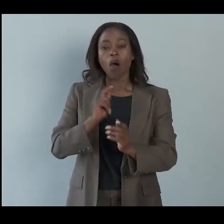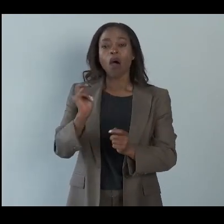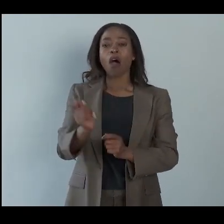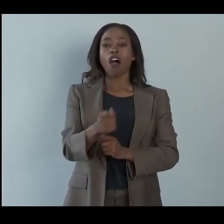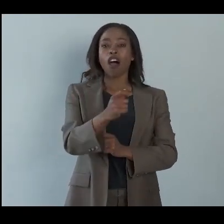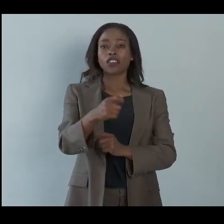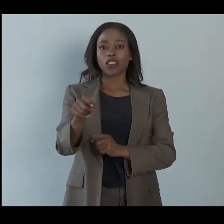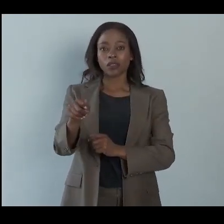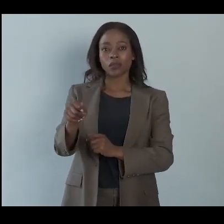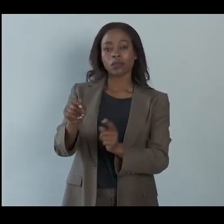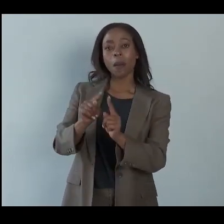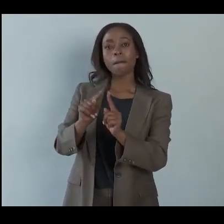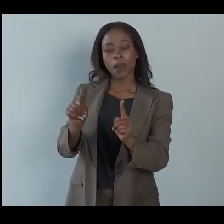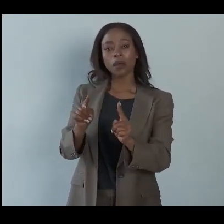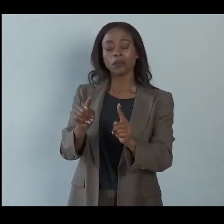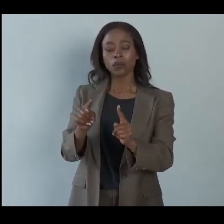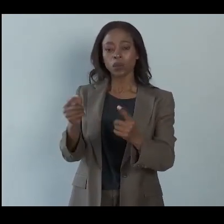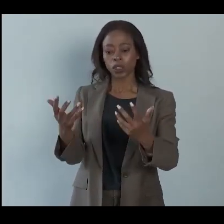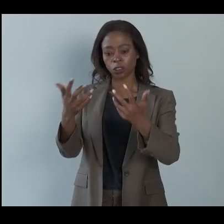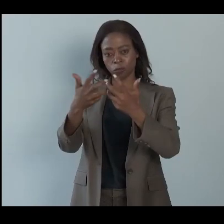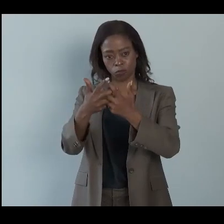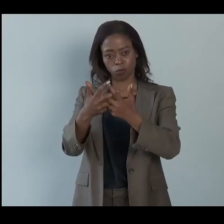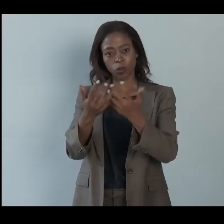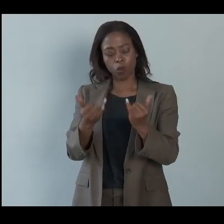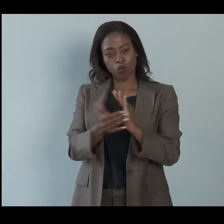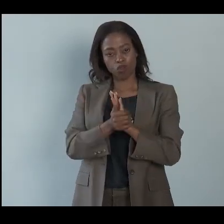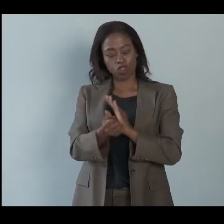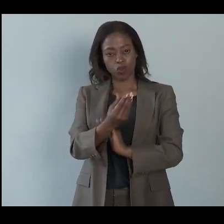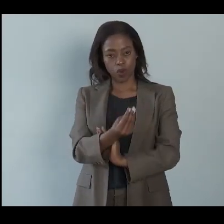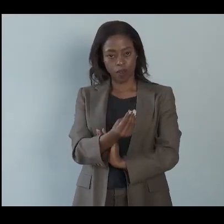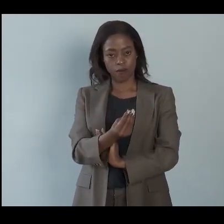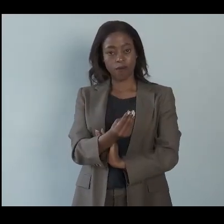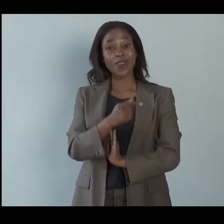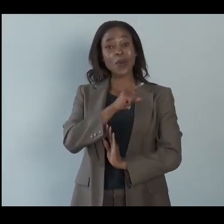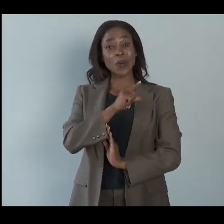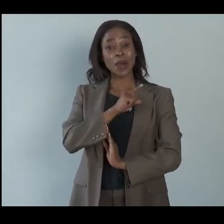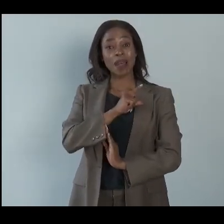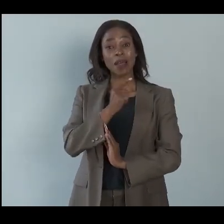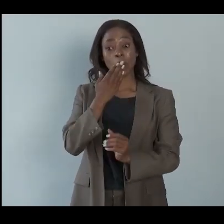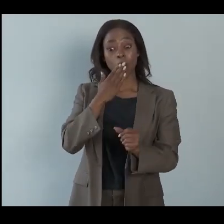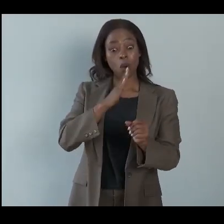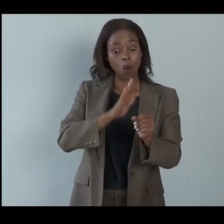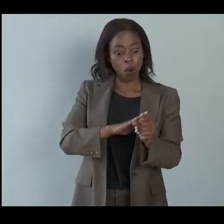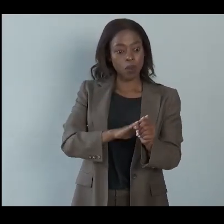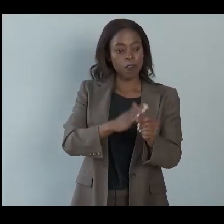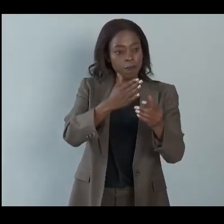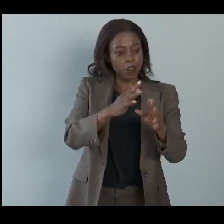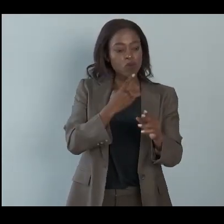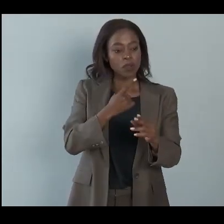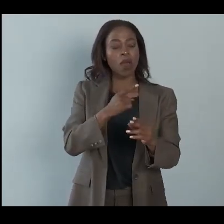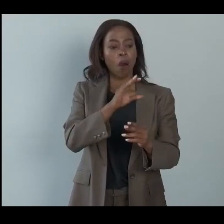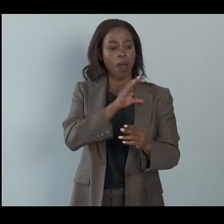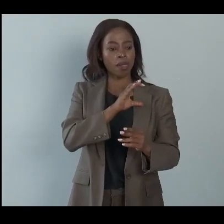our revenue base to match our current skills delivery capacity to enable us to maintain our commitment to delivering excellent customer